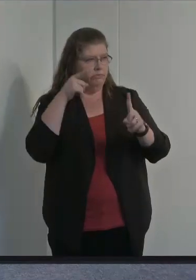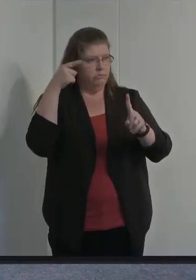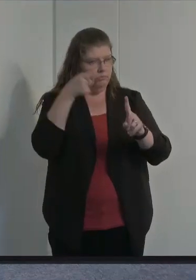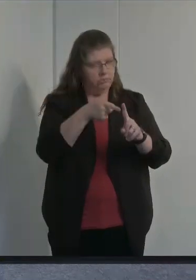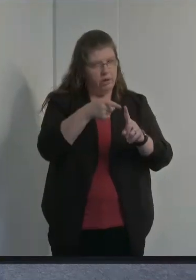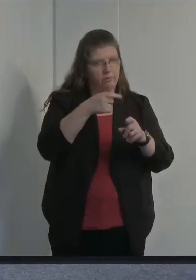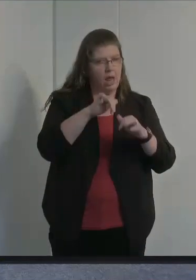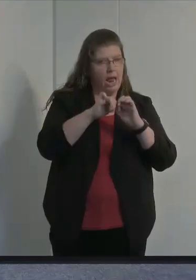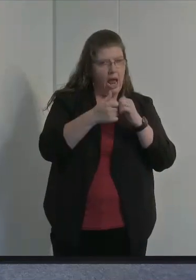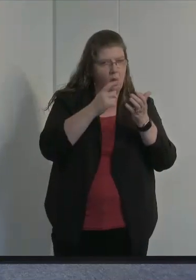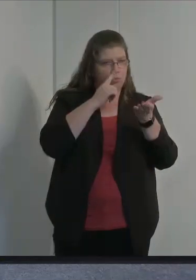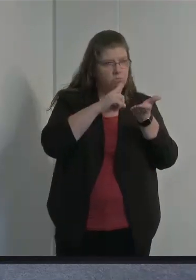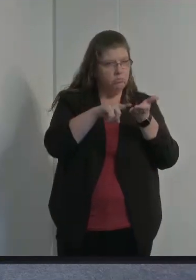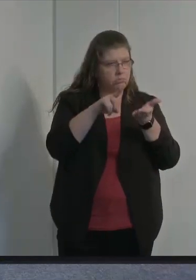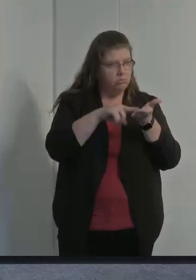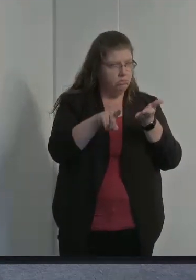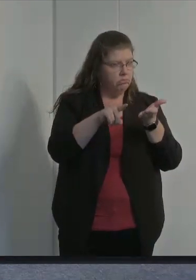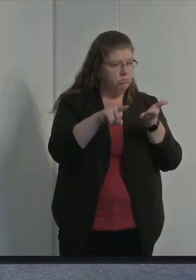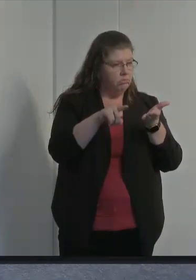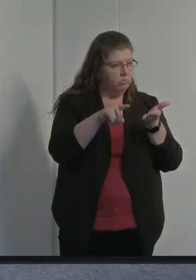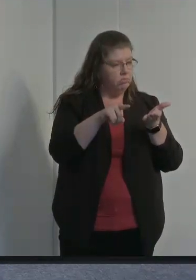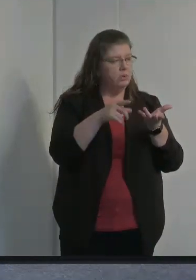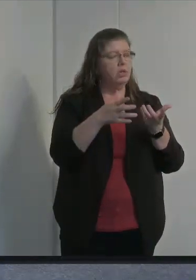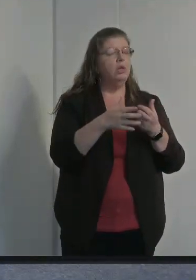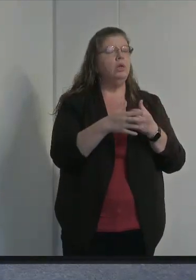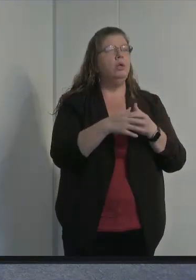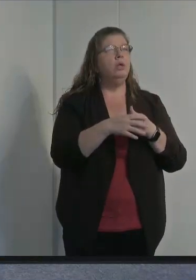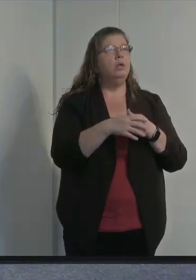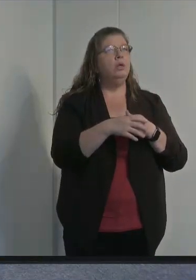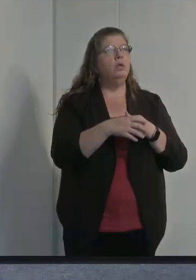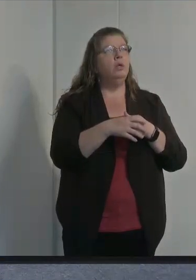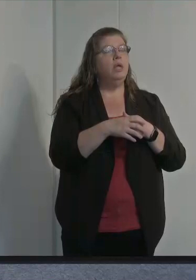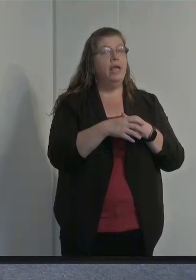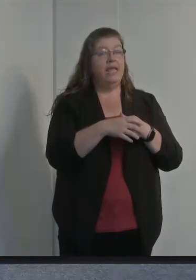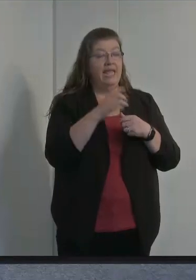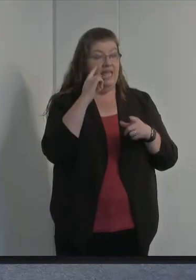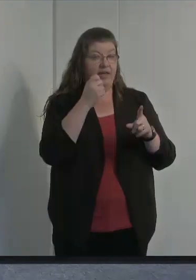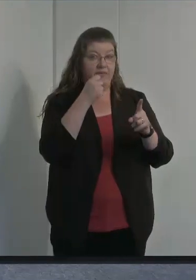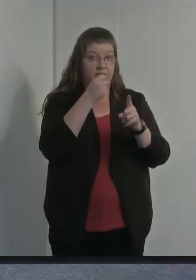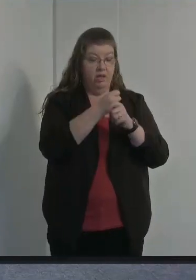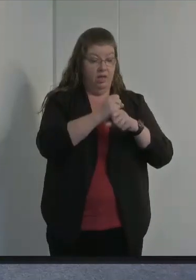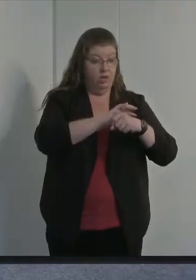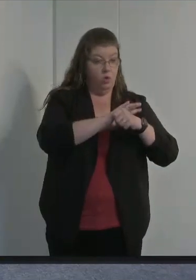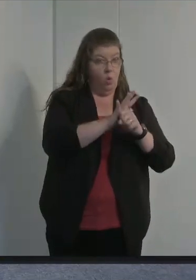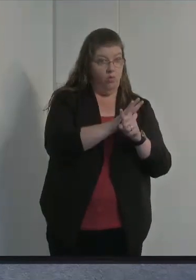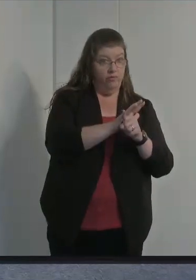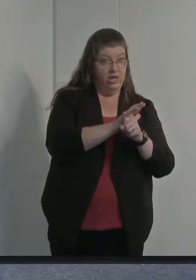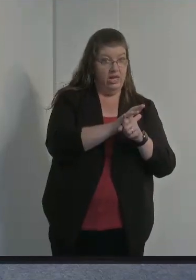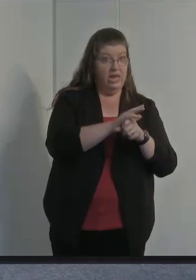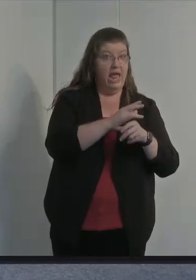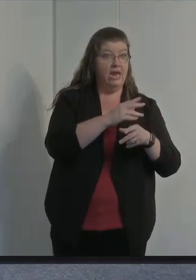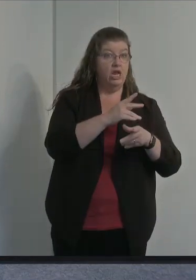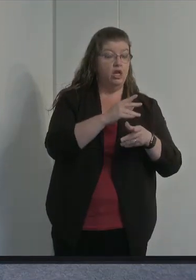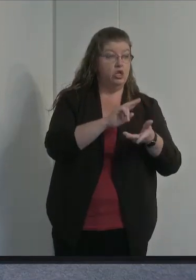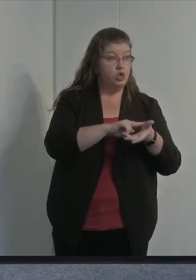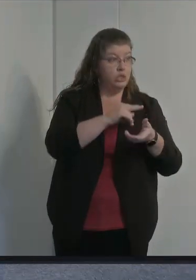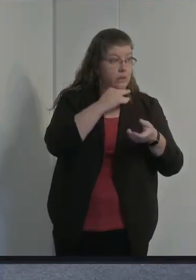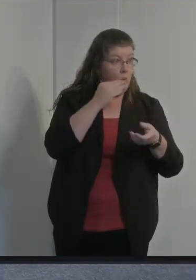as investigations. Does an investigation of an outbreak at a nursing facility mean